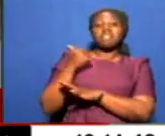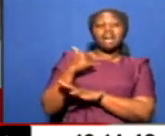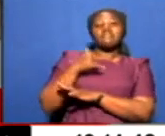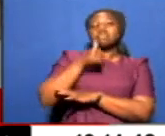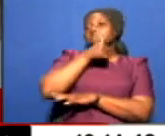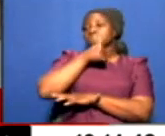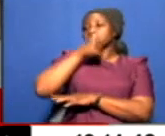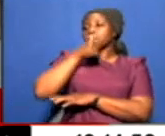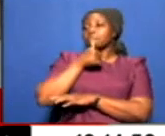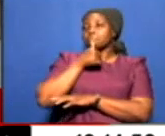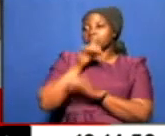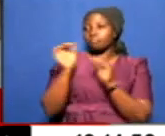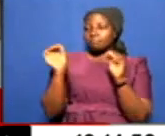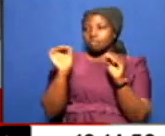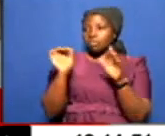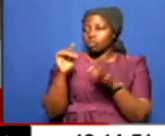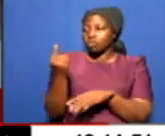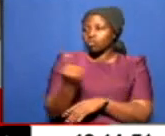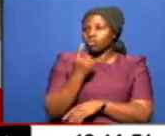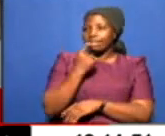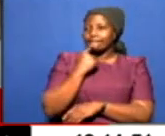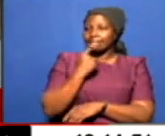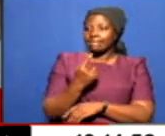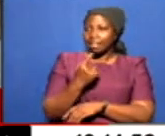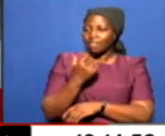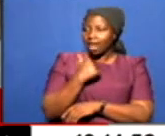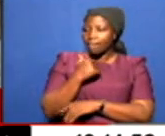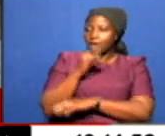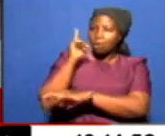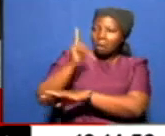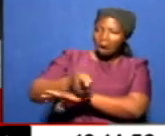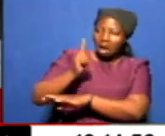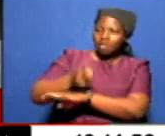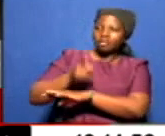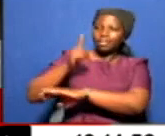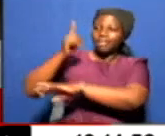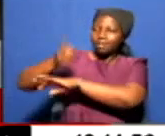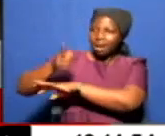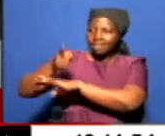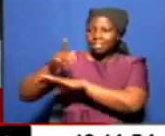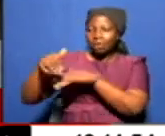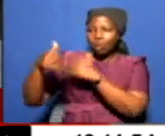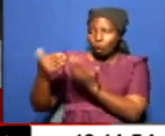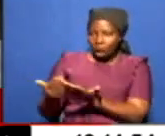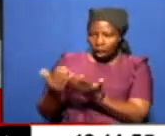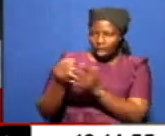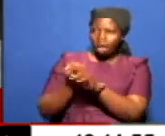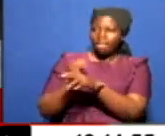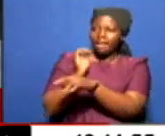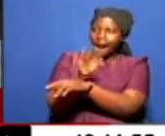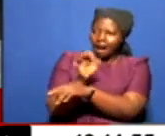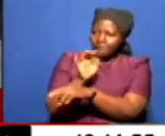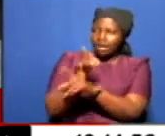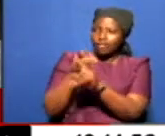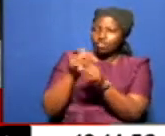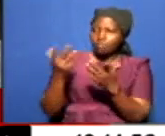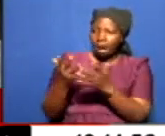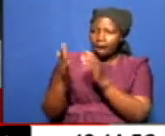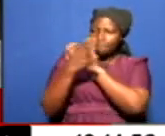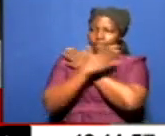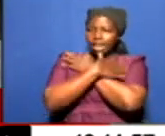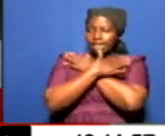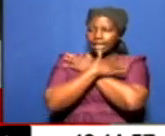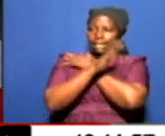Mm-hmm. You just say that there are warnings, mm-hmm. or advisories given by our friendly countries, mm-hmm. on